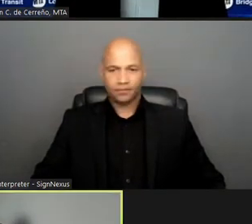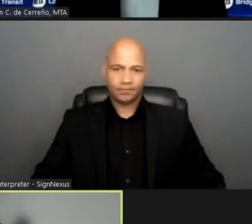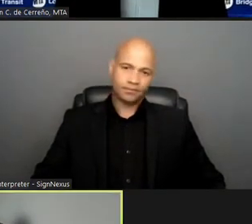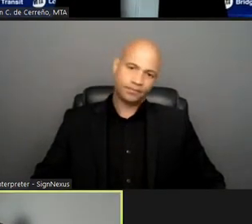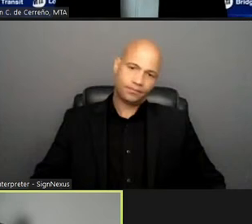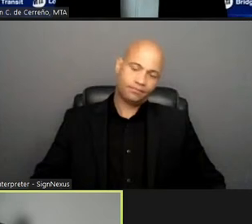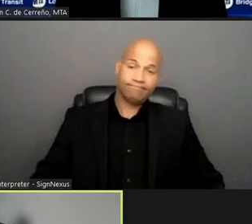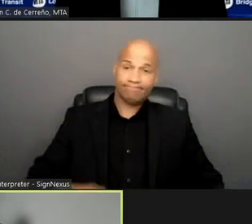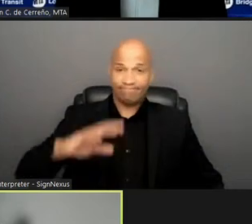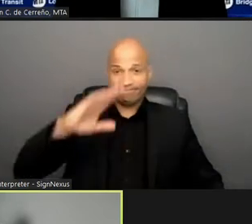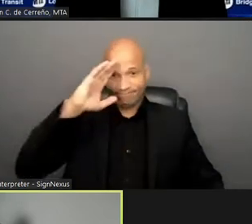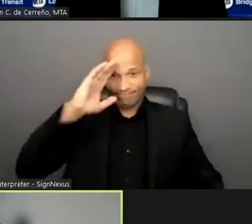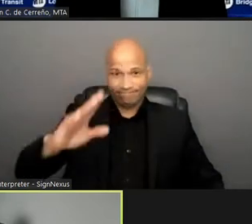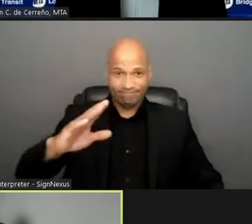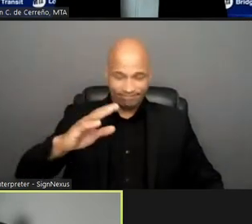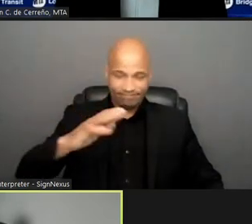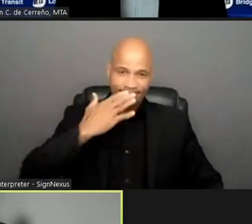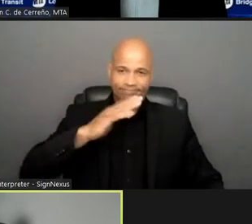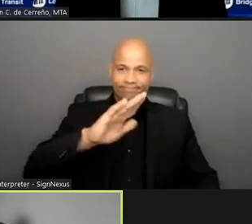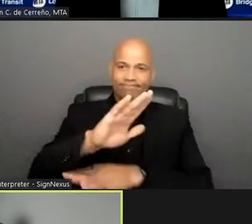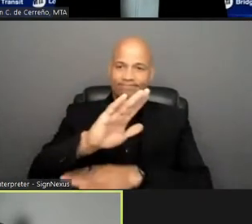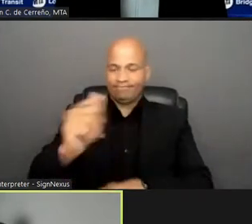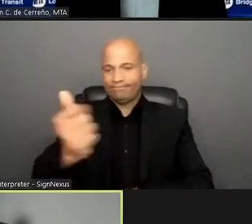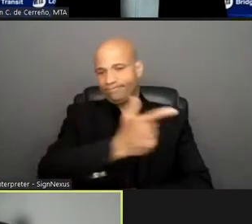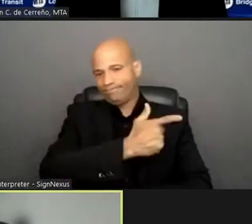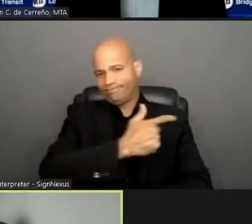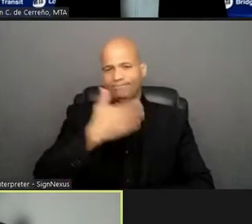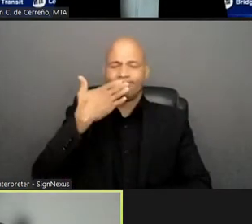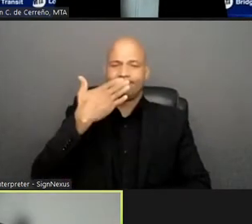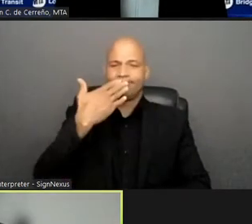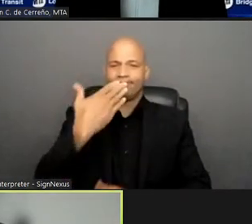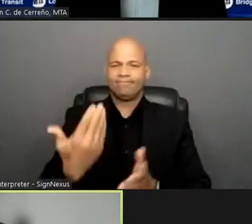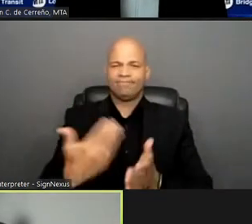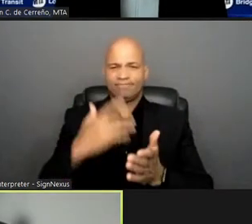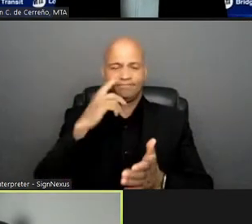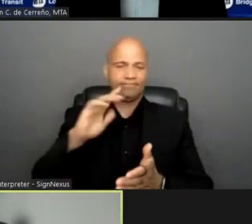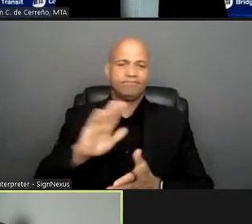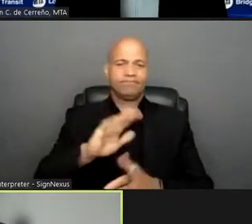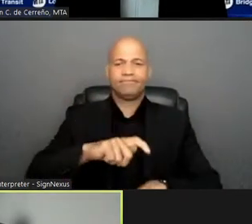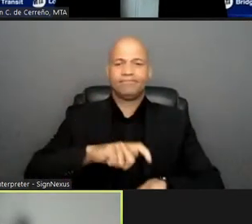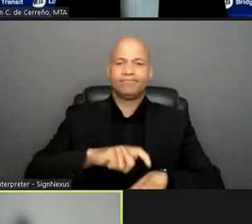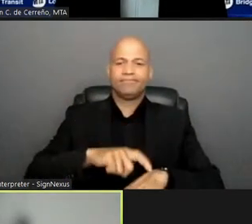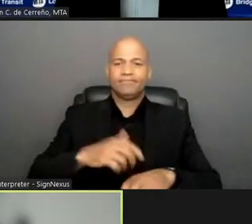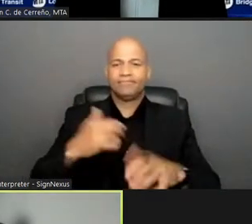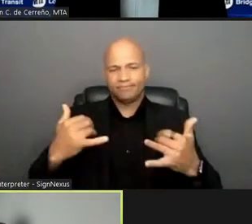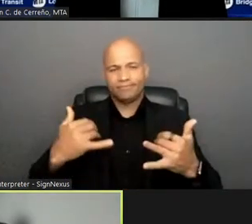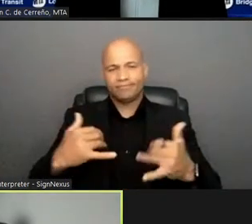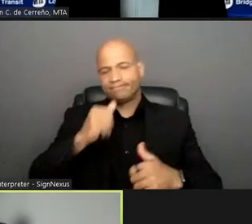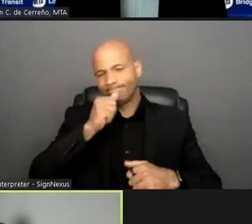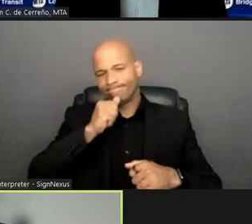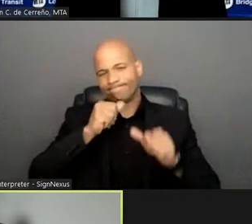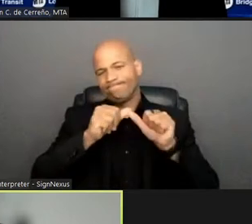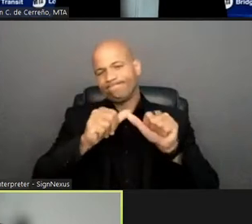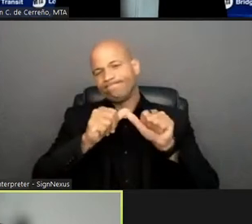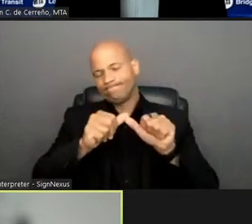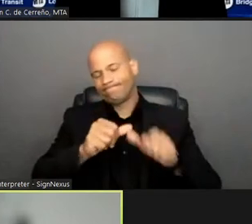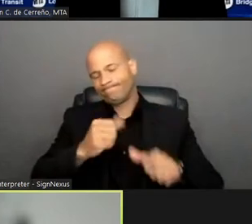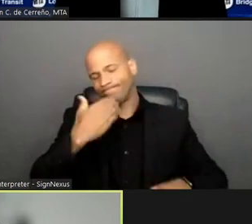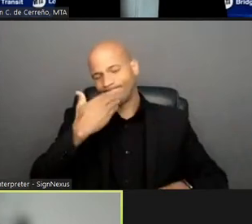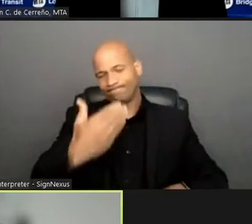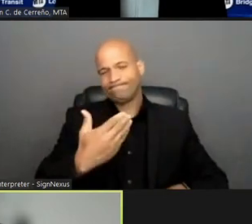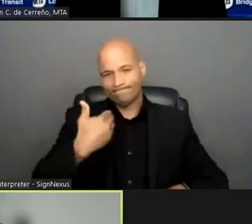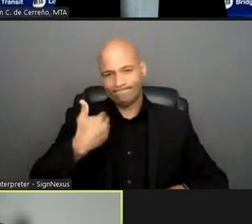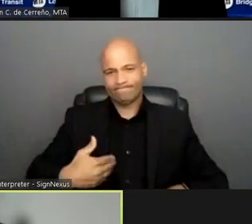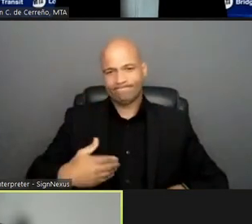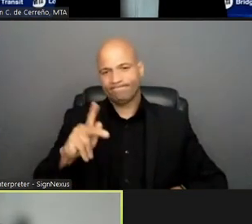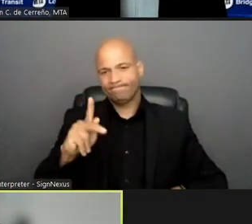hi um good afternoon everyone and thank you again for your time today and your endurance my name is Kevin Garcia and I'm the